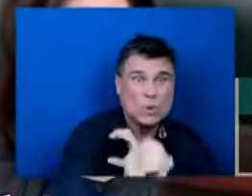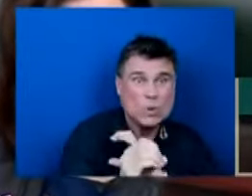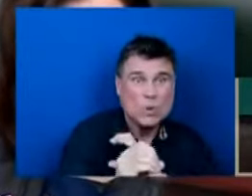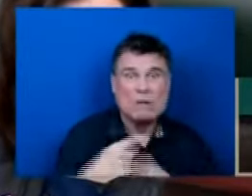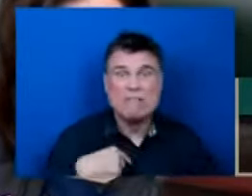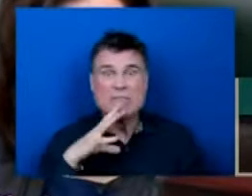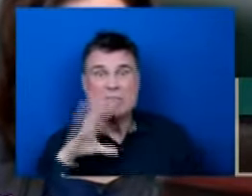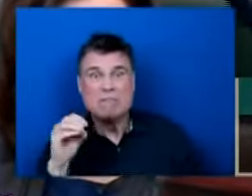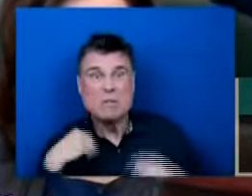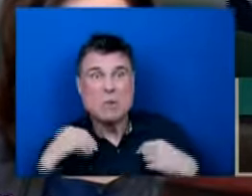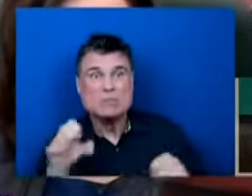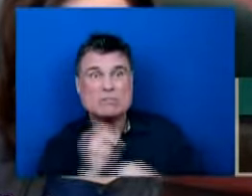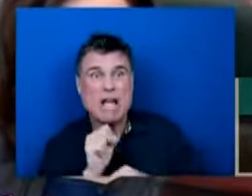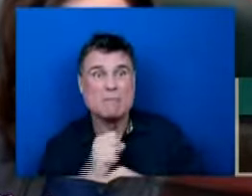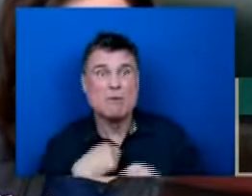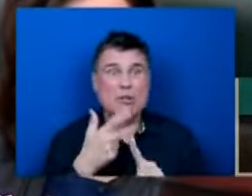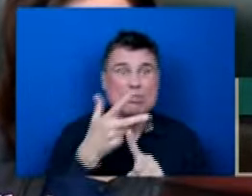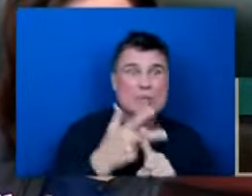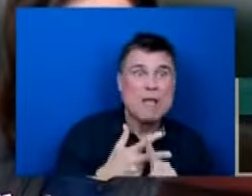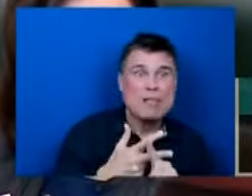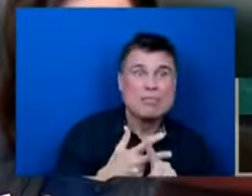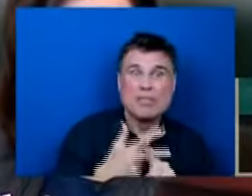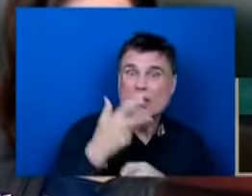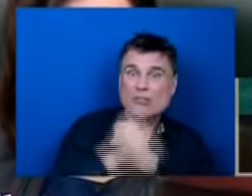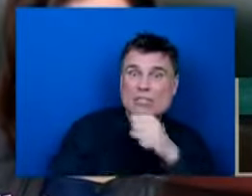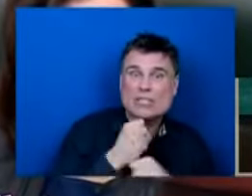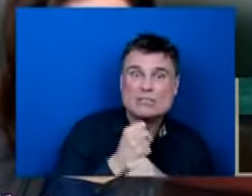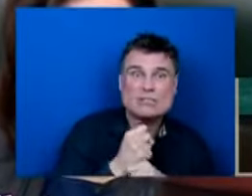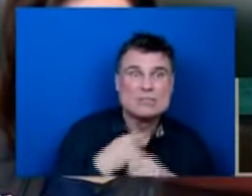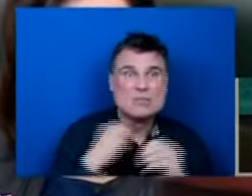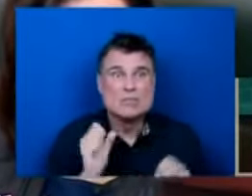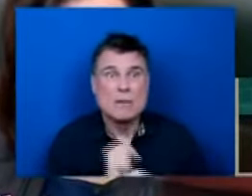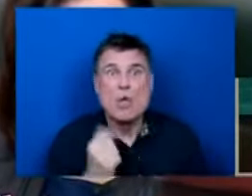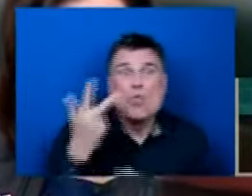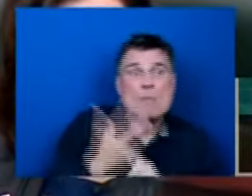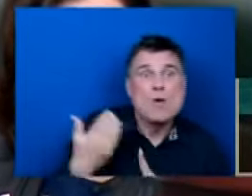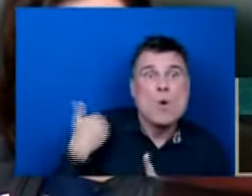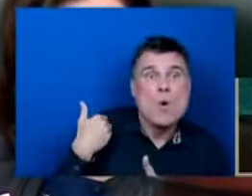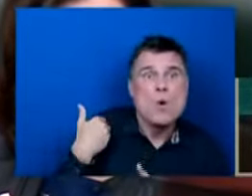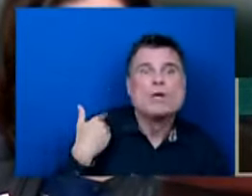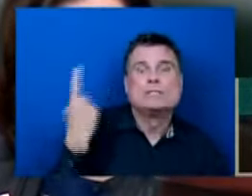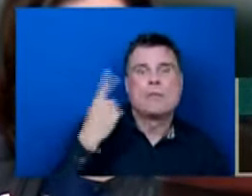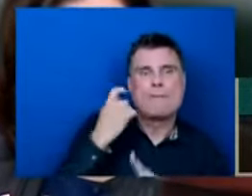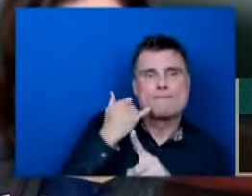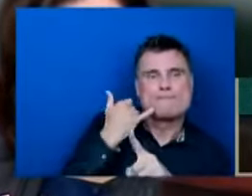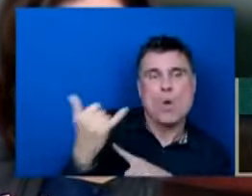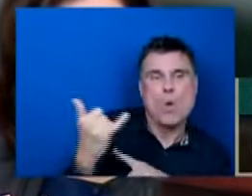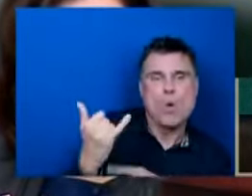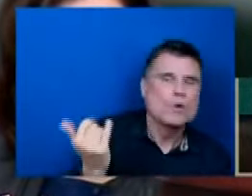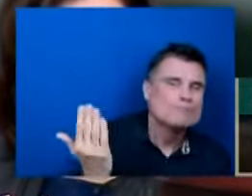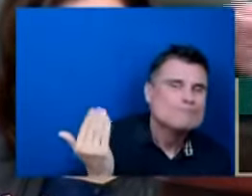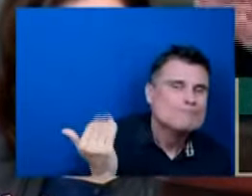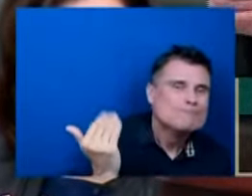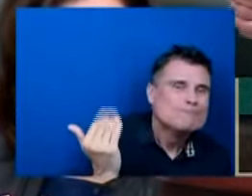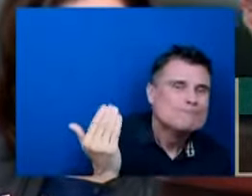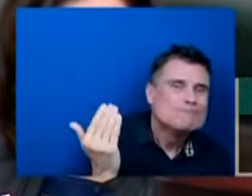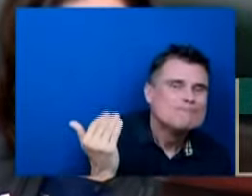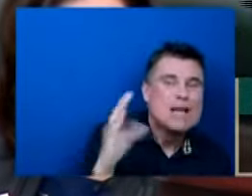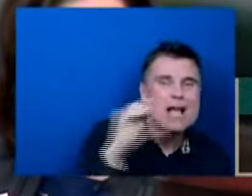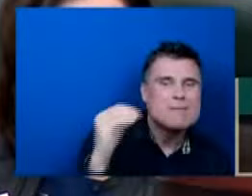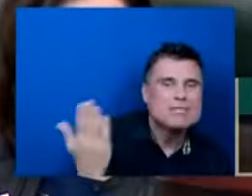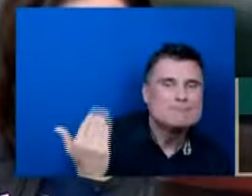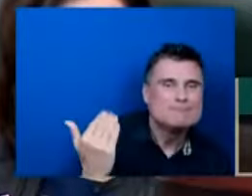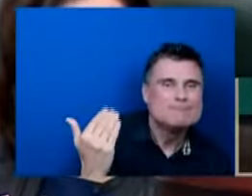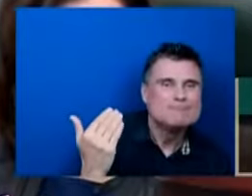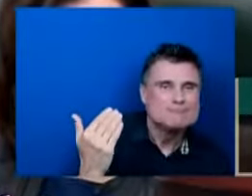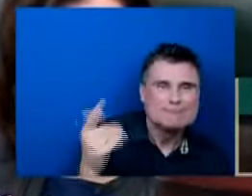in his words, he got the call. With an improving economy and employers hiring again, Larry was called back to work, back